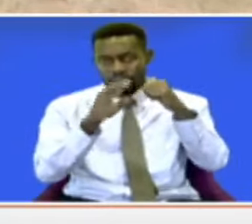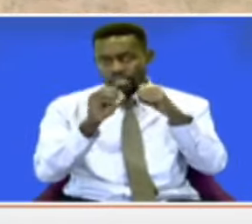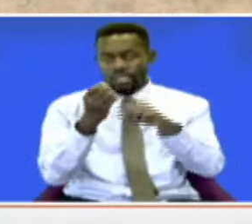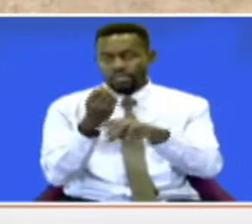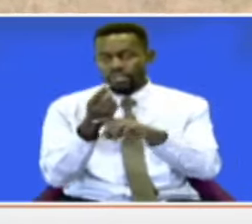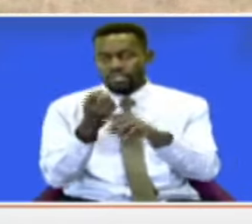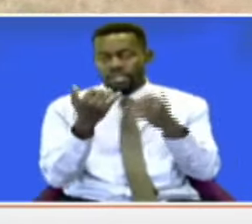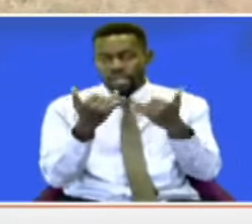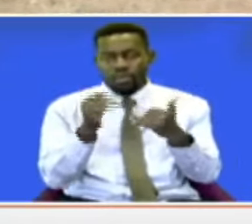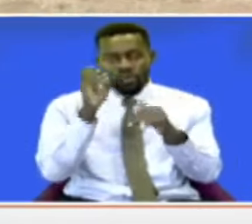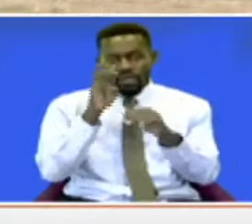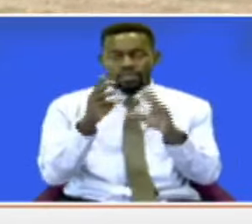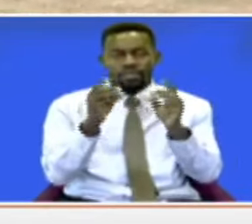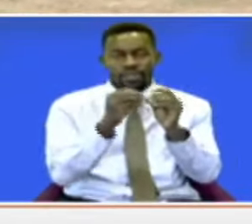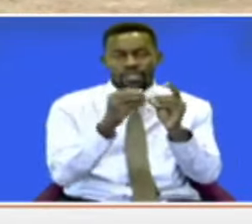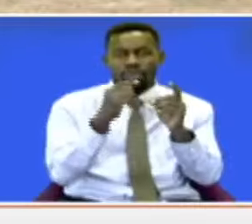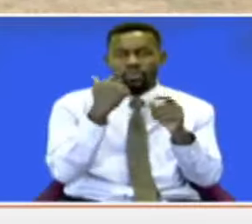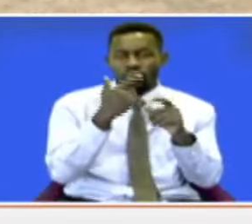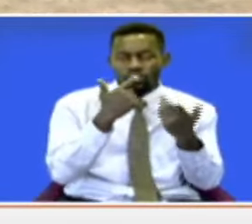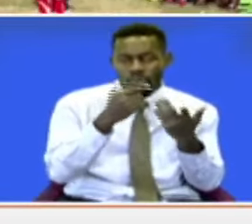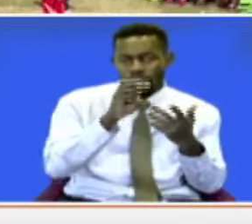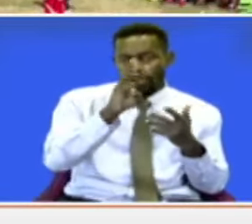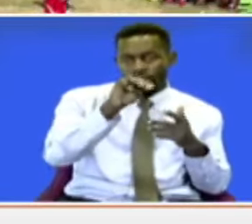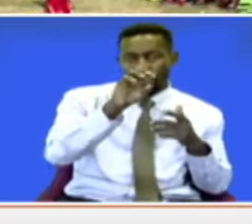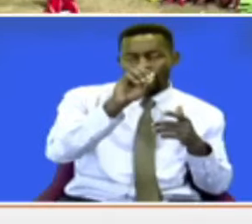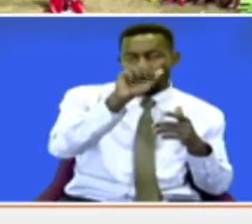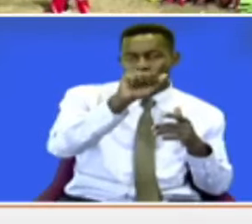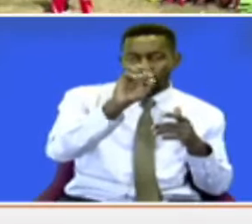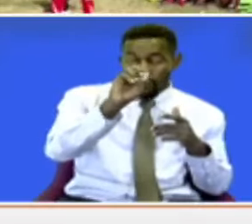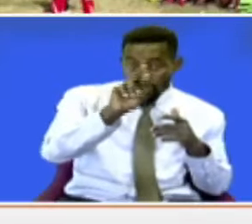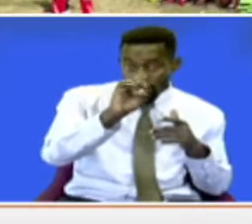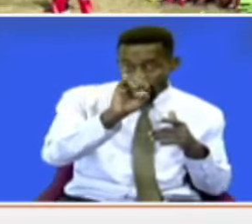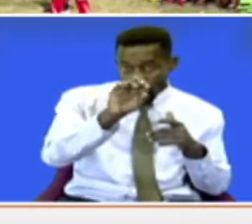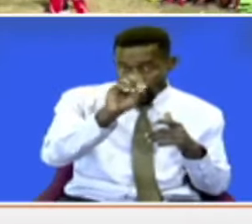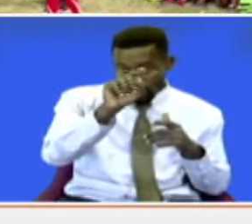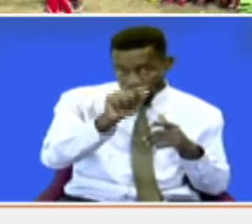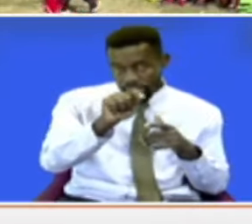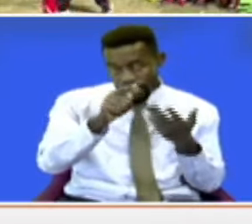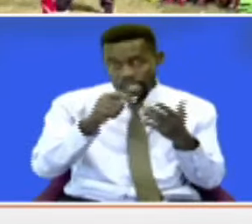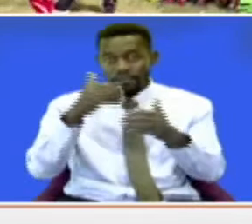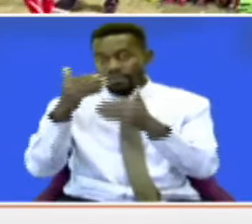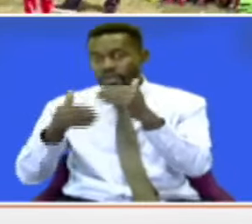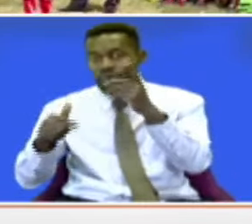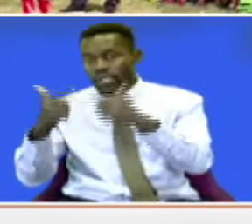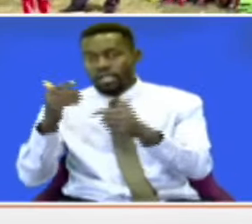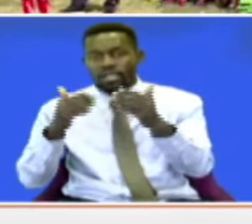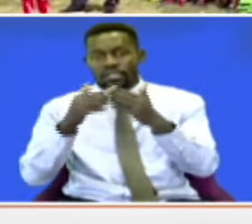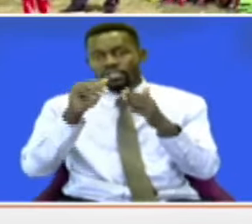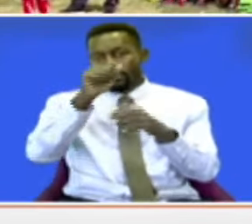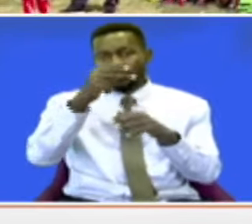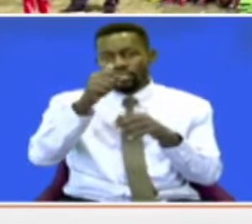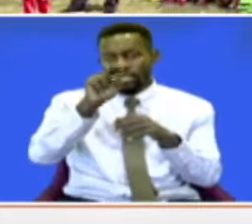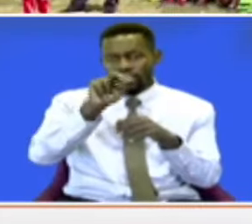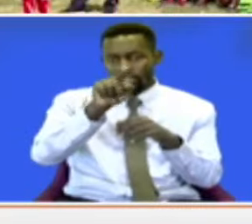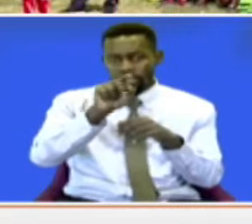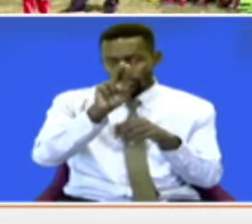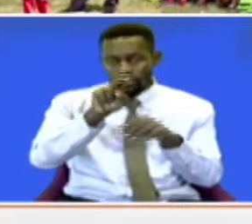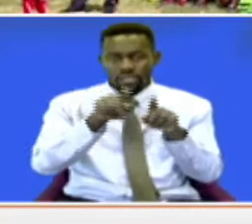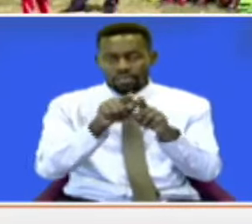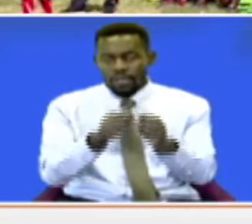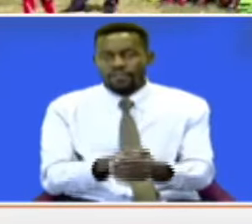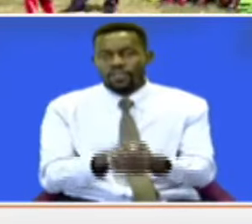face Mosoriot, who beat Shanzu 4-1. Mwenge Teachers Training College qualified for the men's volleyball finals